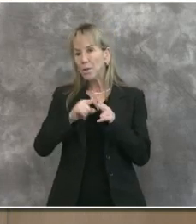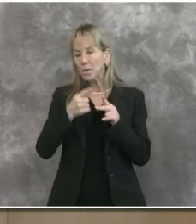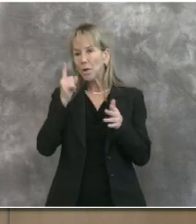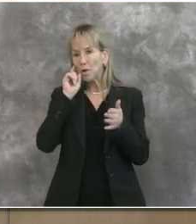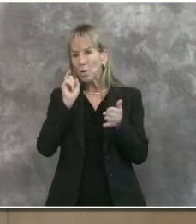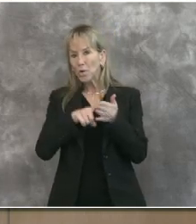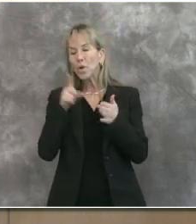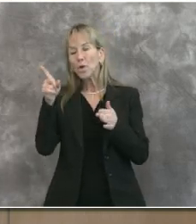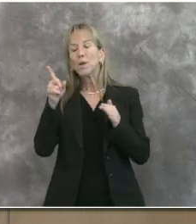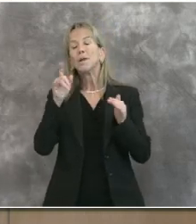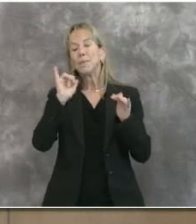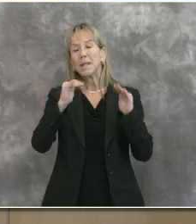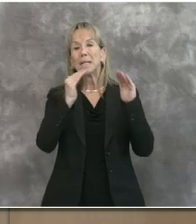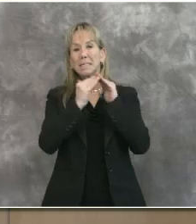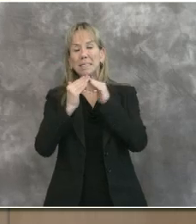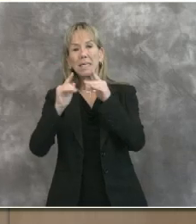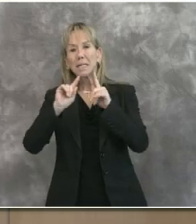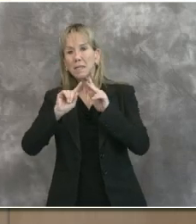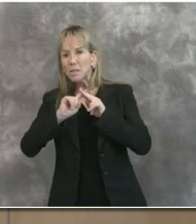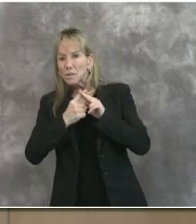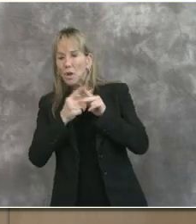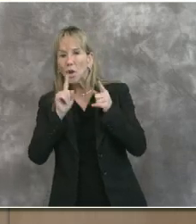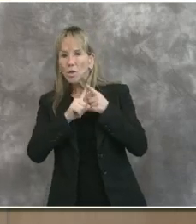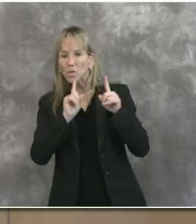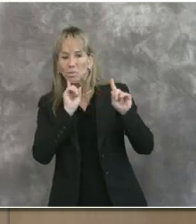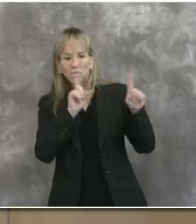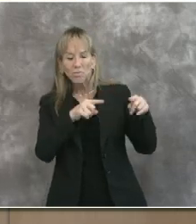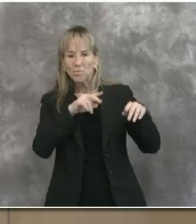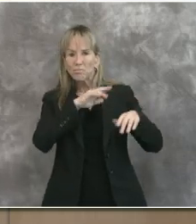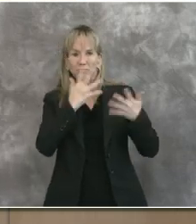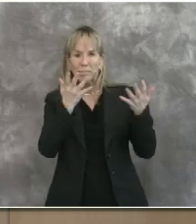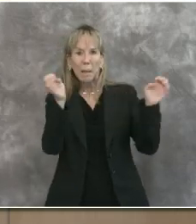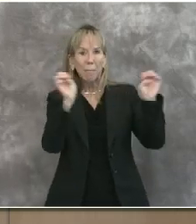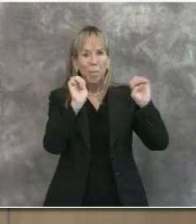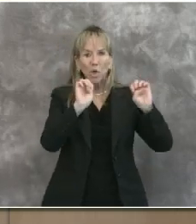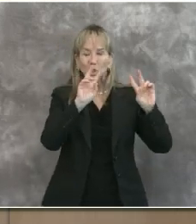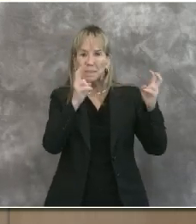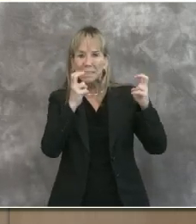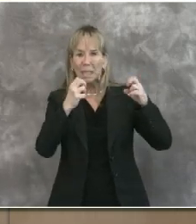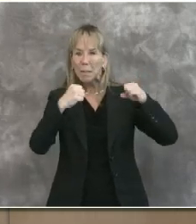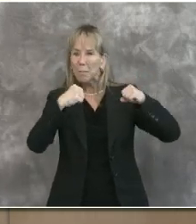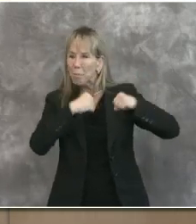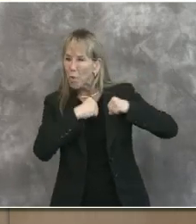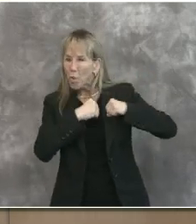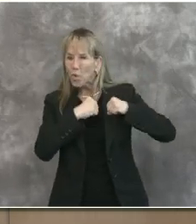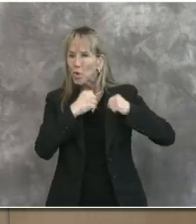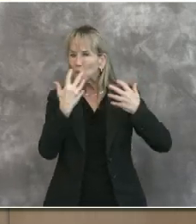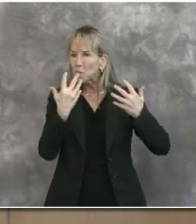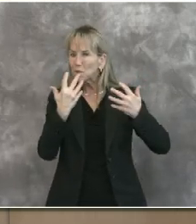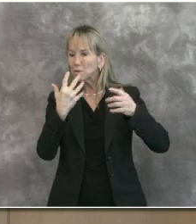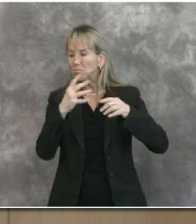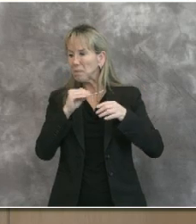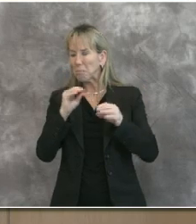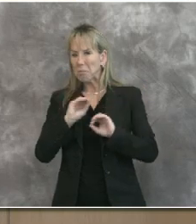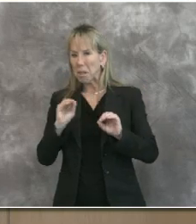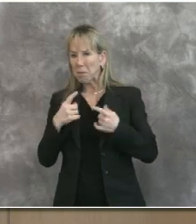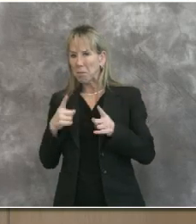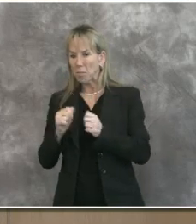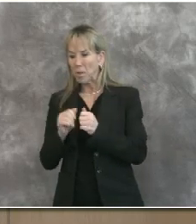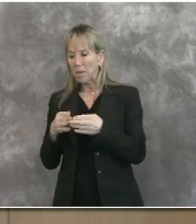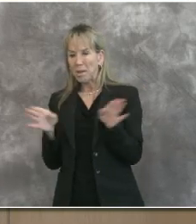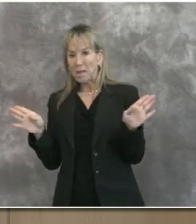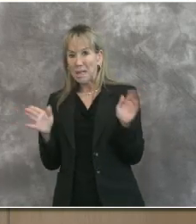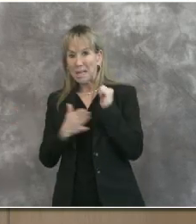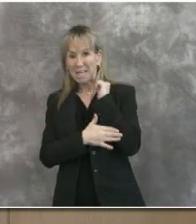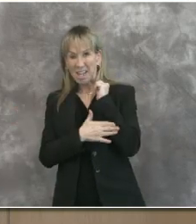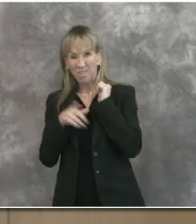these emergency orders for people to cover their face, I know that the county has not taken this step or issued an order countywide for that. Is this